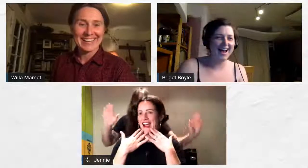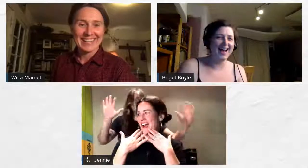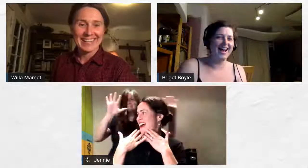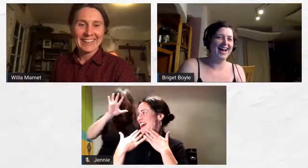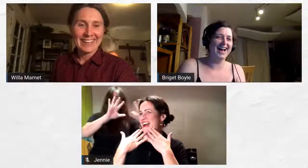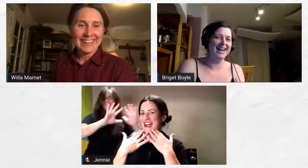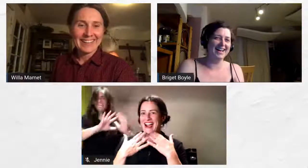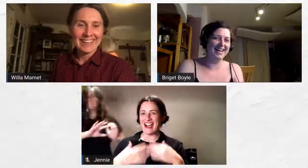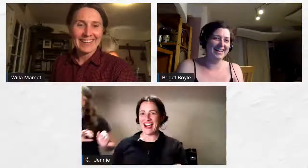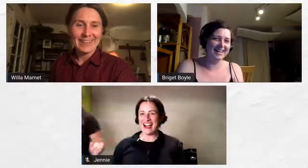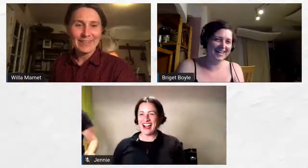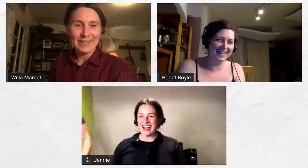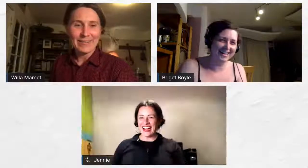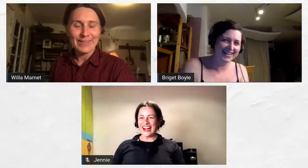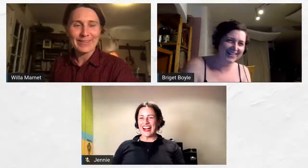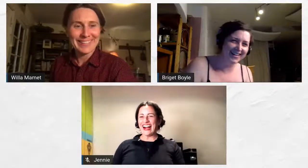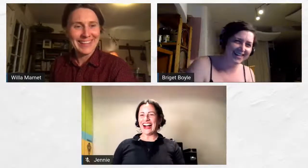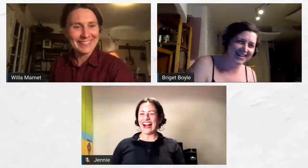sighting.